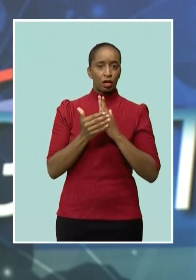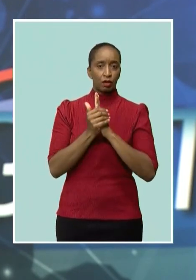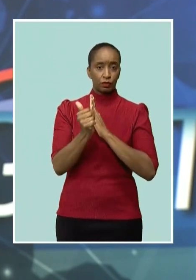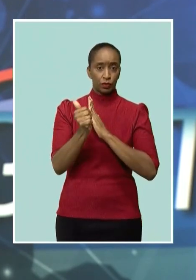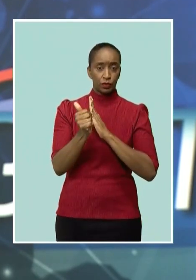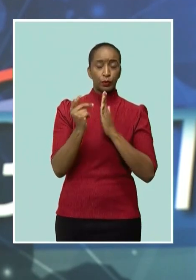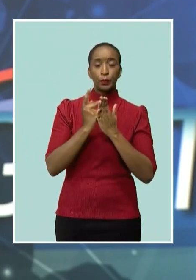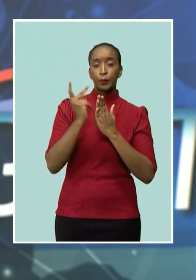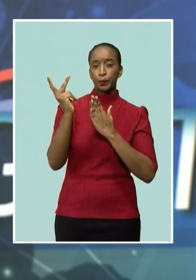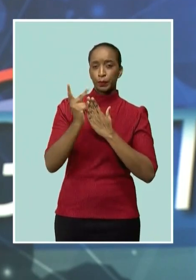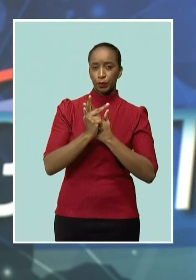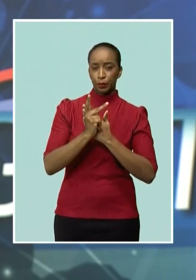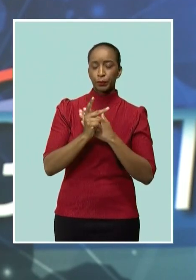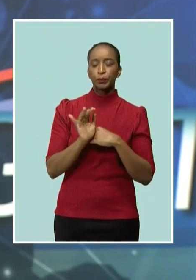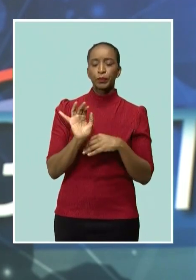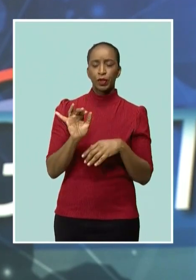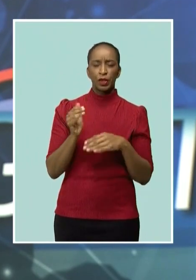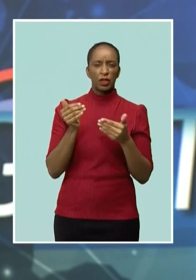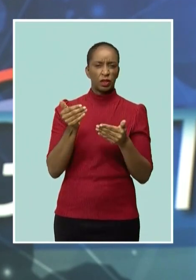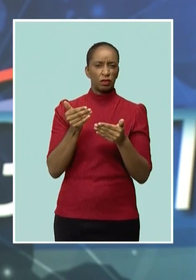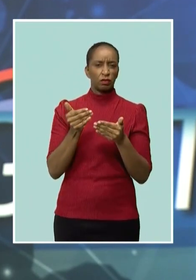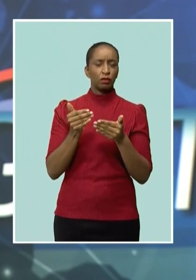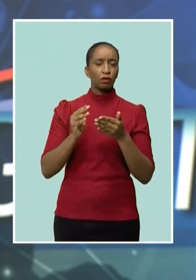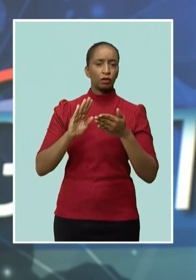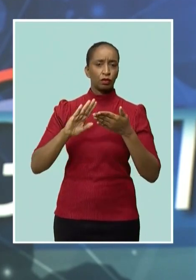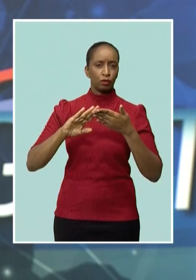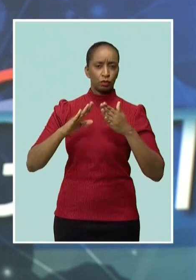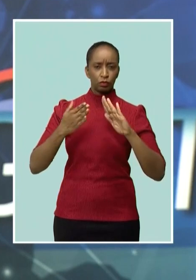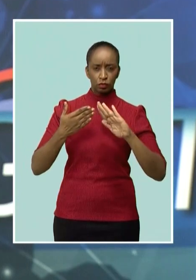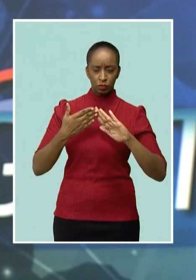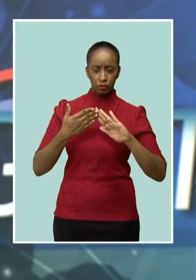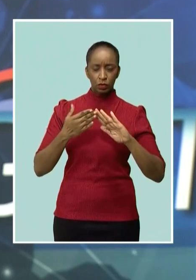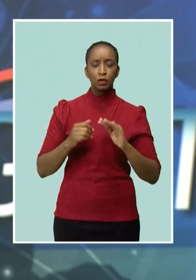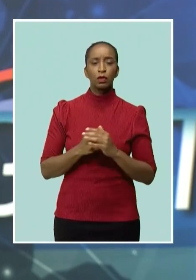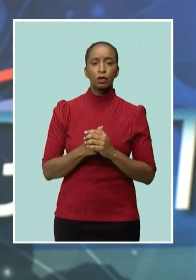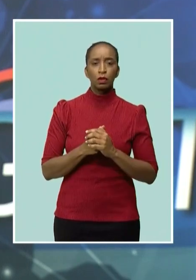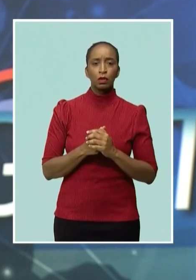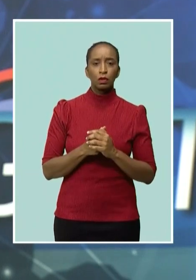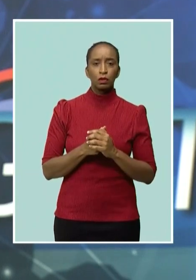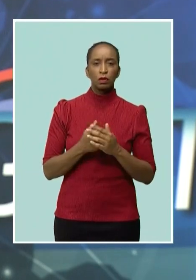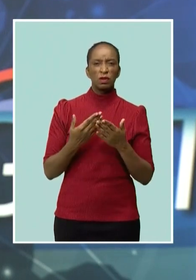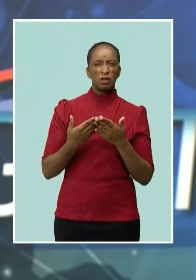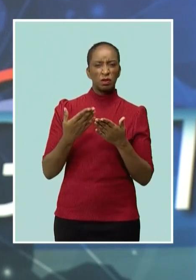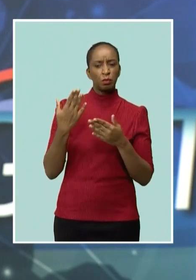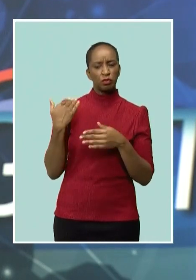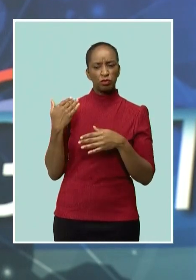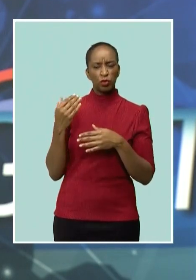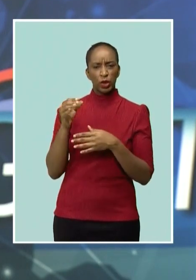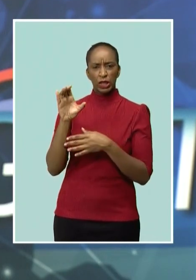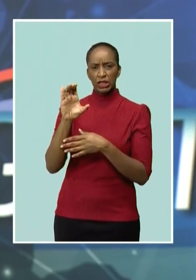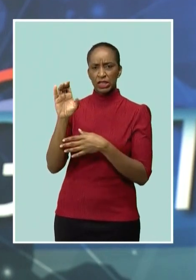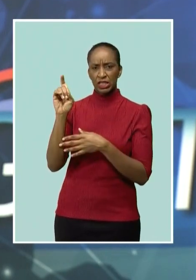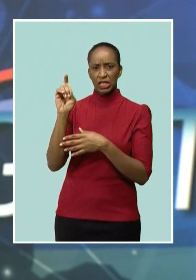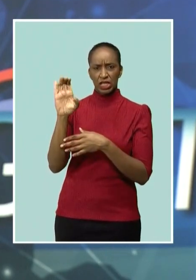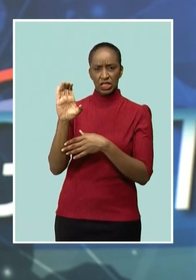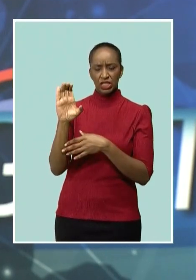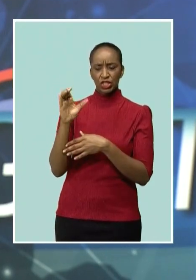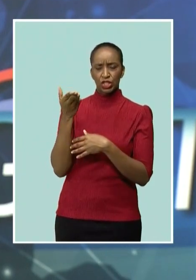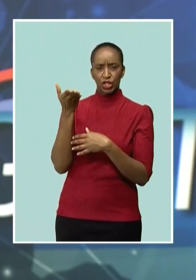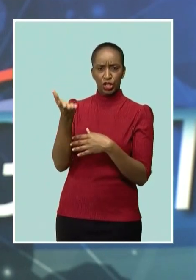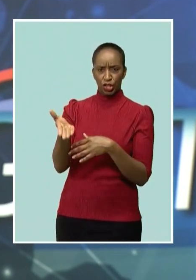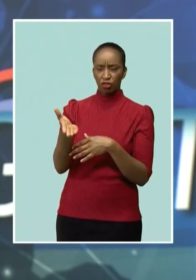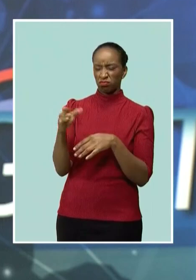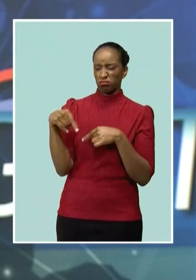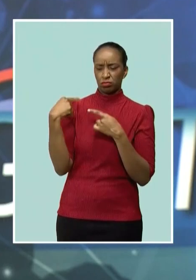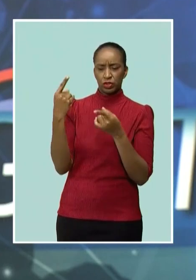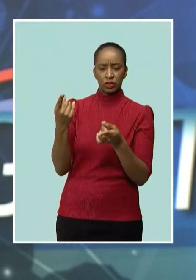Annex Garrison, the site housed the annex to the Caribbean Examinations Council, but has not been in use for a number of years. Senior Minister in the Prime